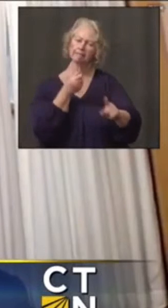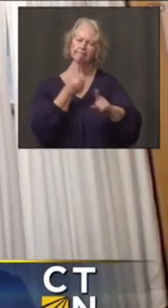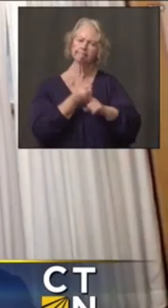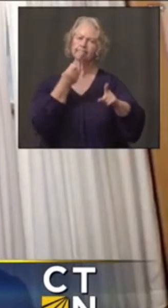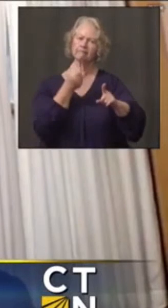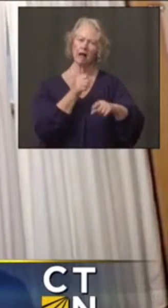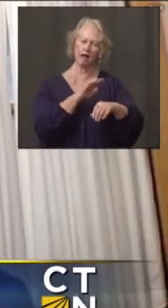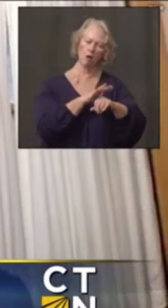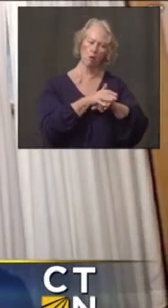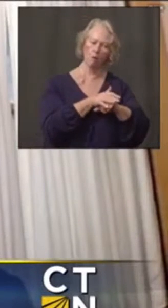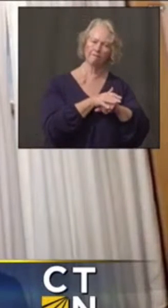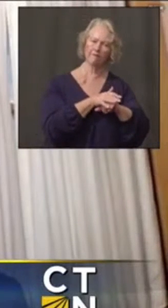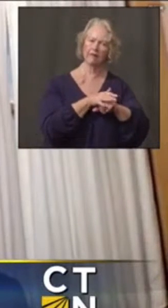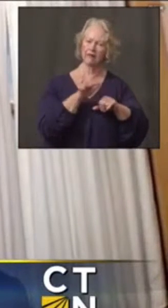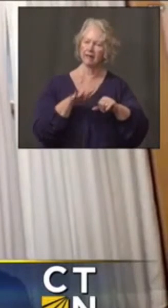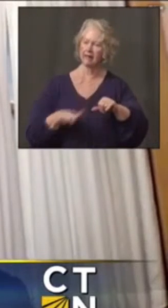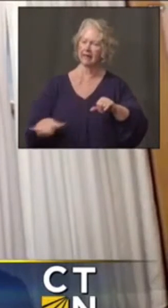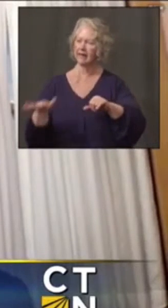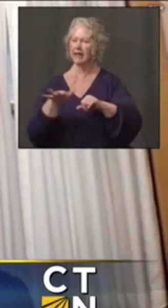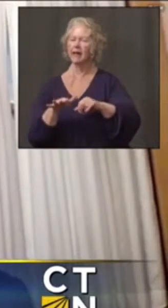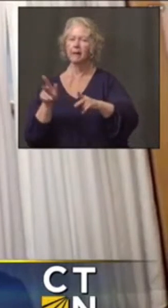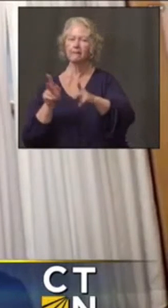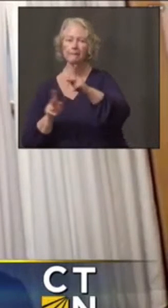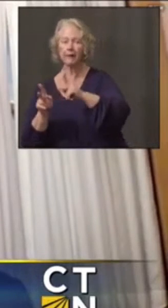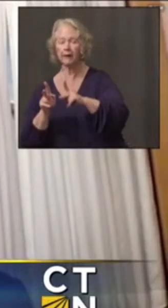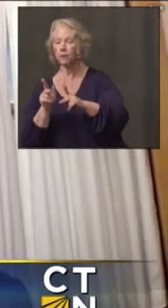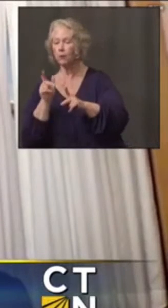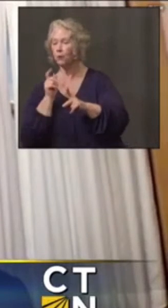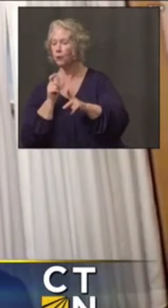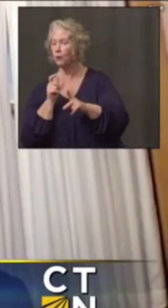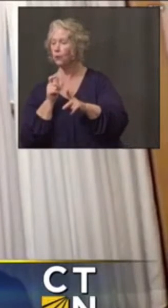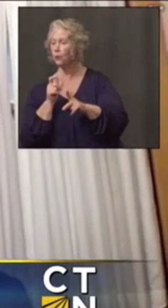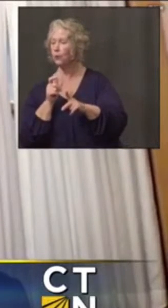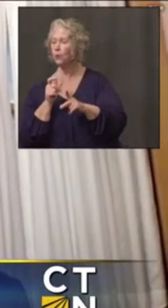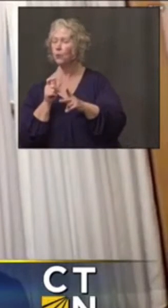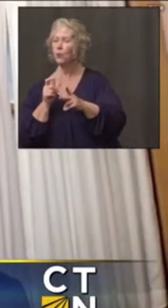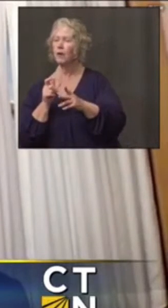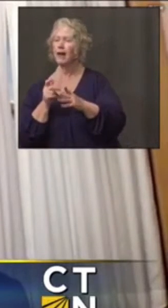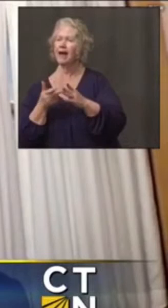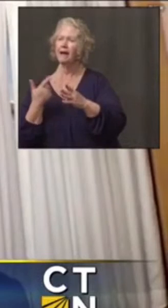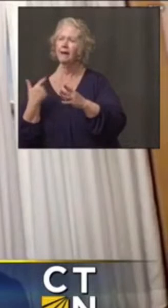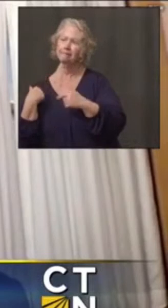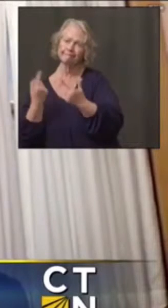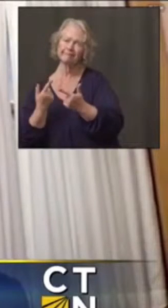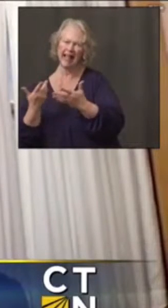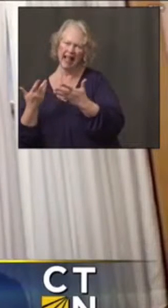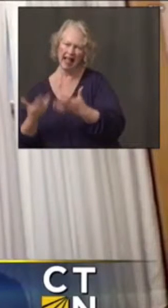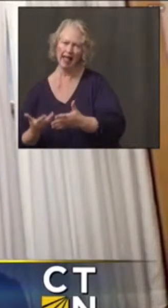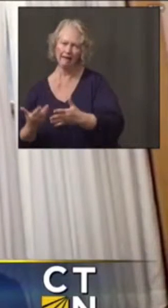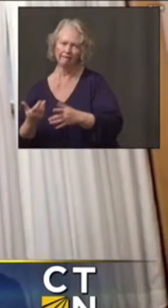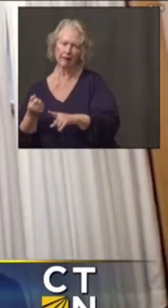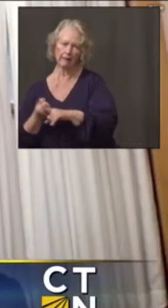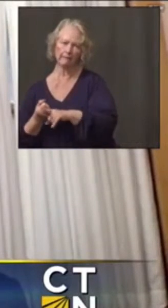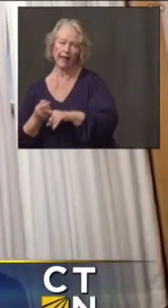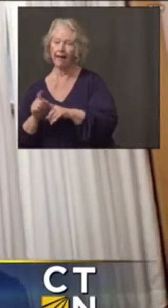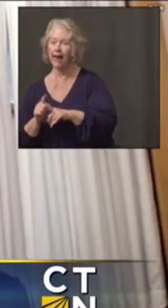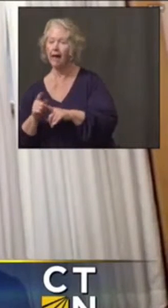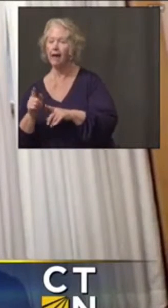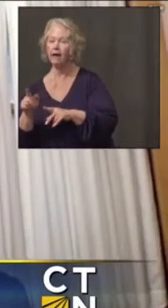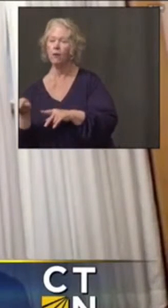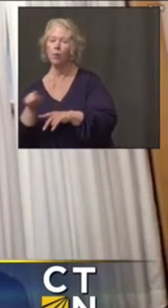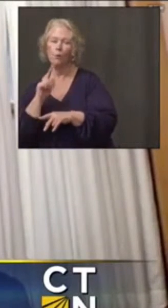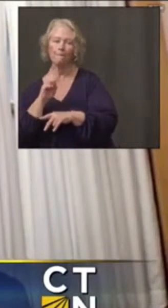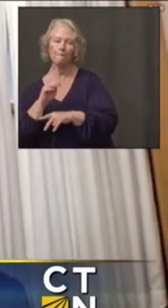on populations that have been most impacted, particularly in our cities and minority communities, and was